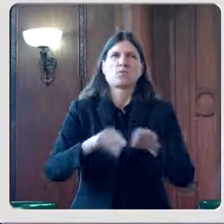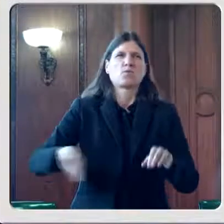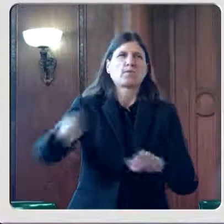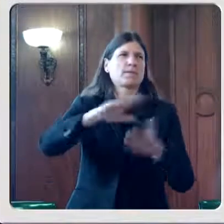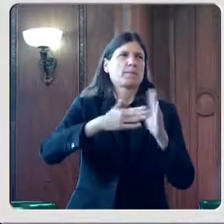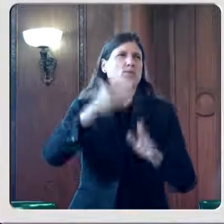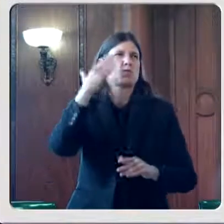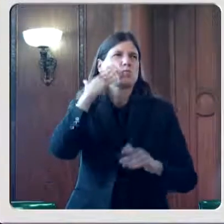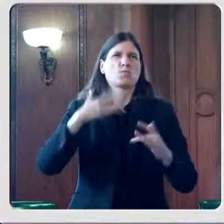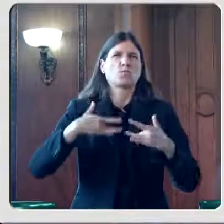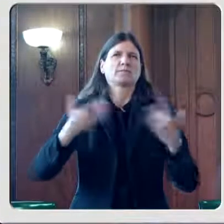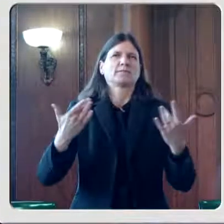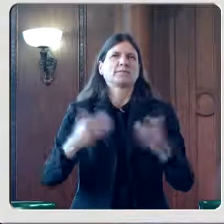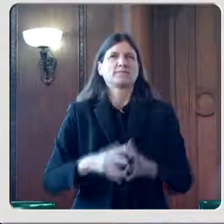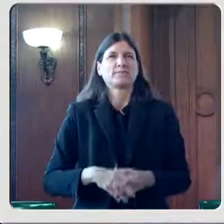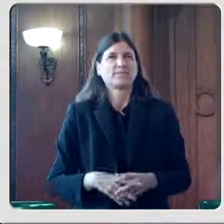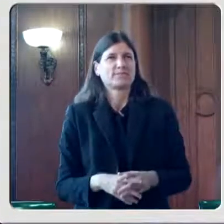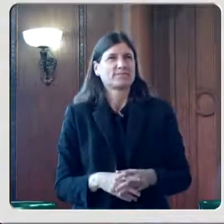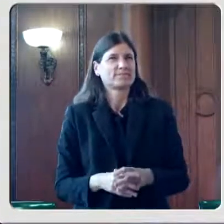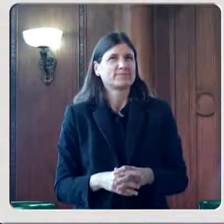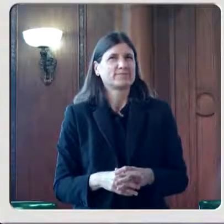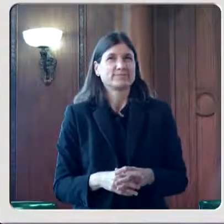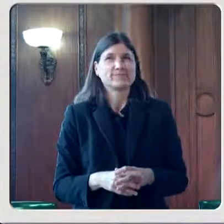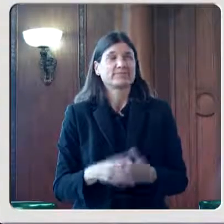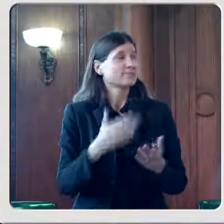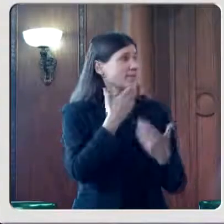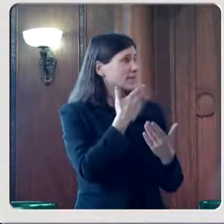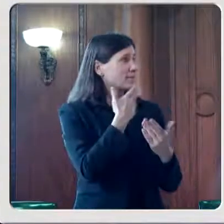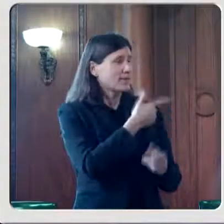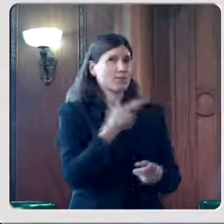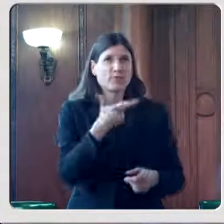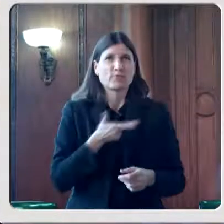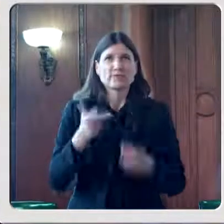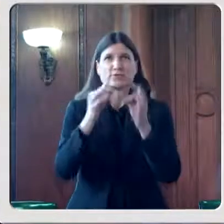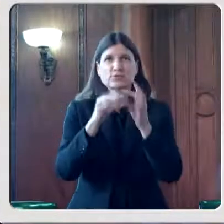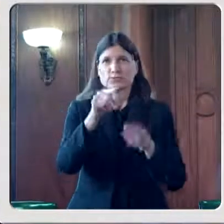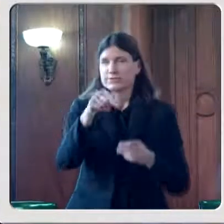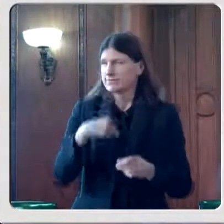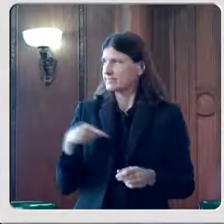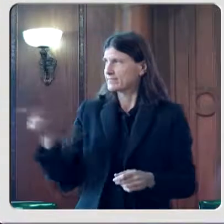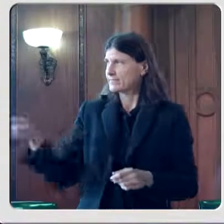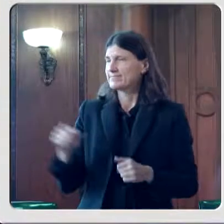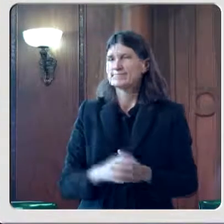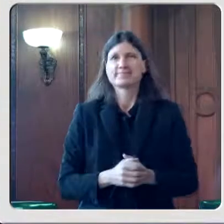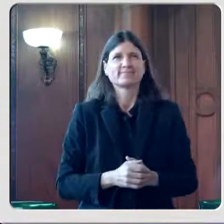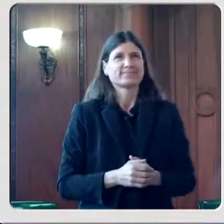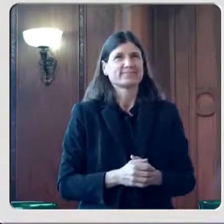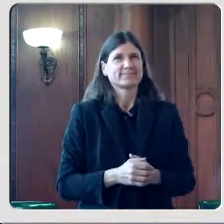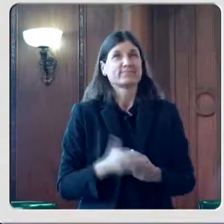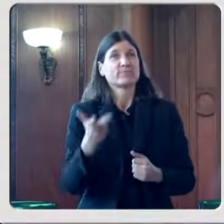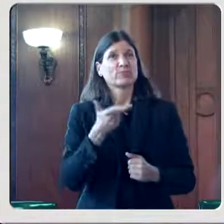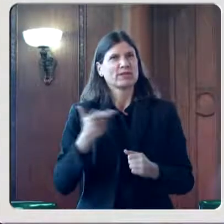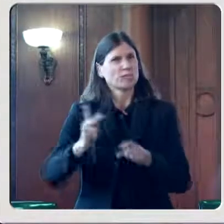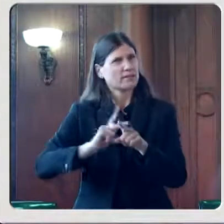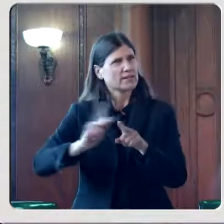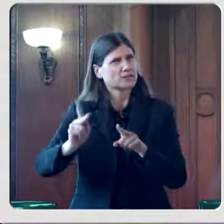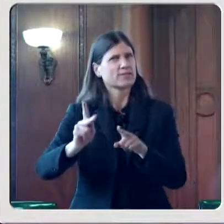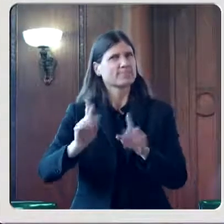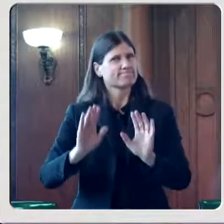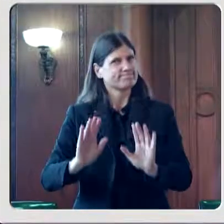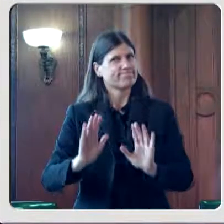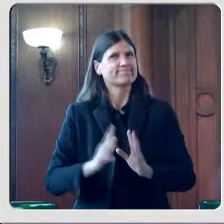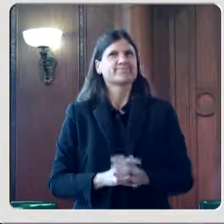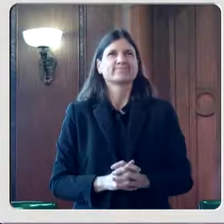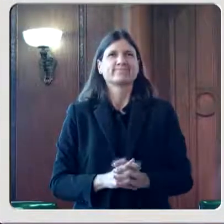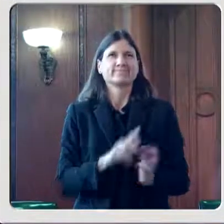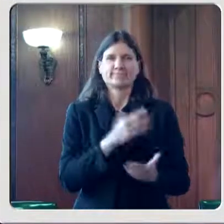and to our sign language professionals, thank you very much for being here. We appreciate that.